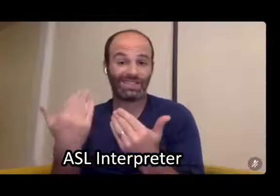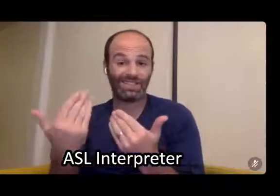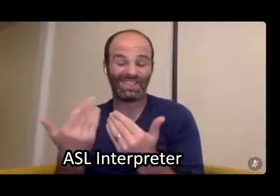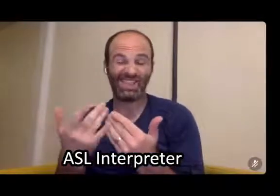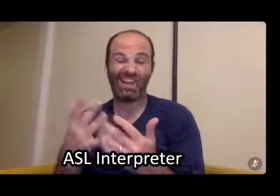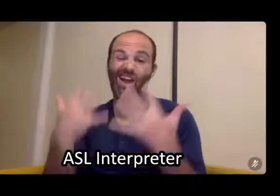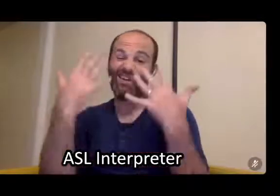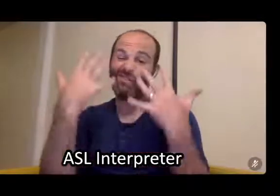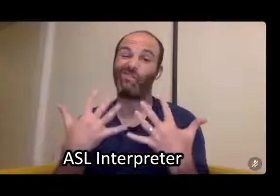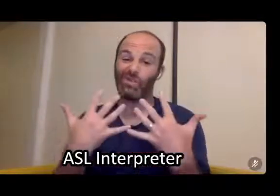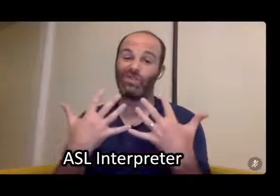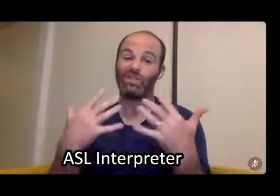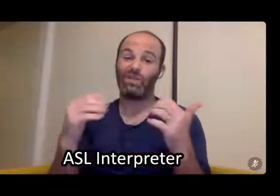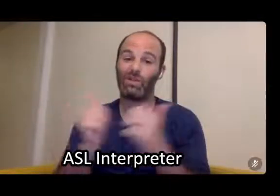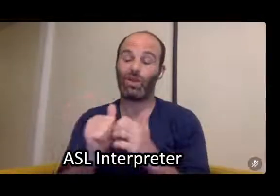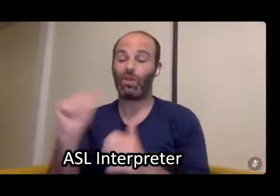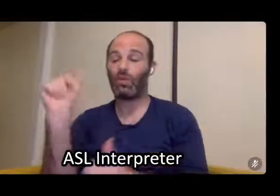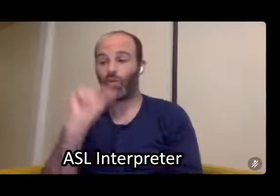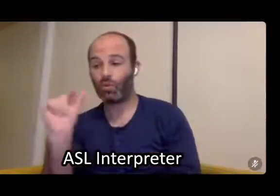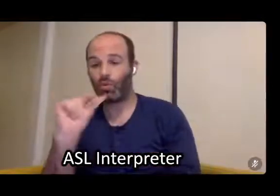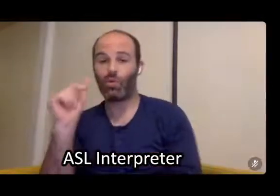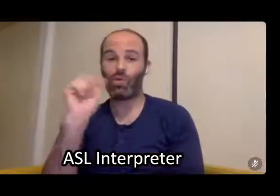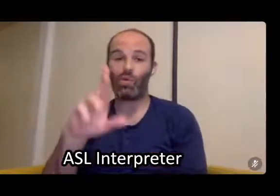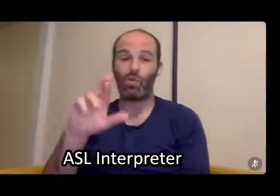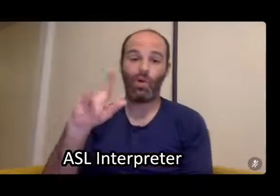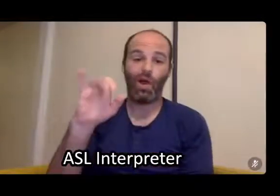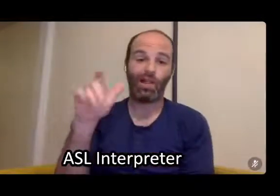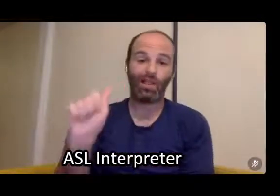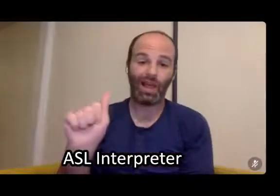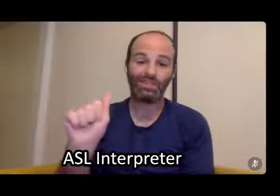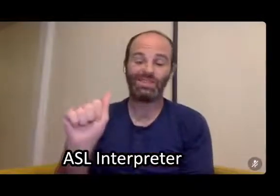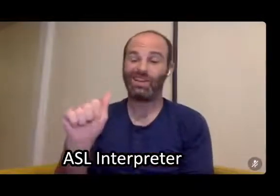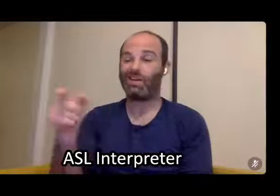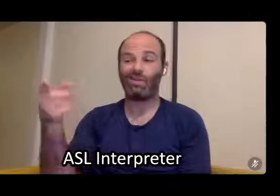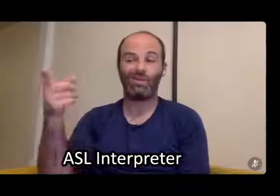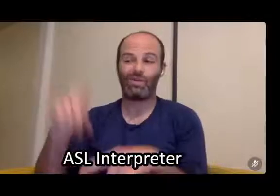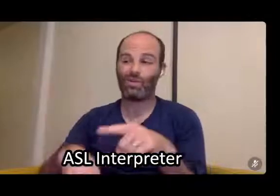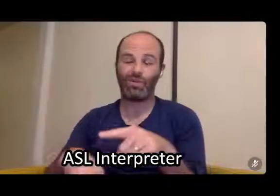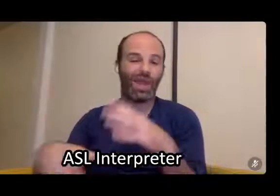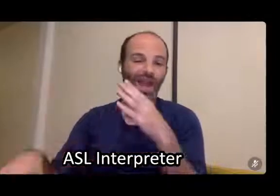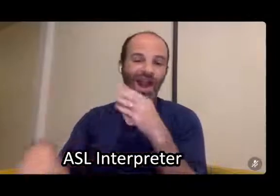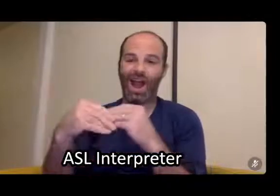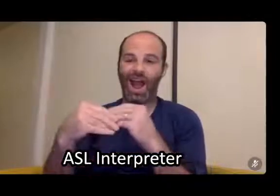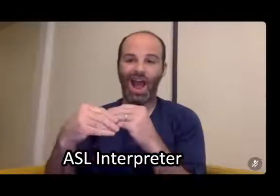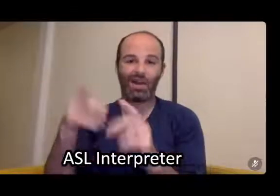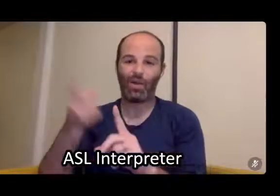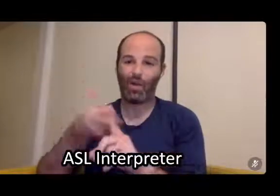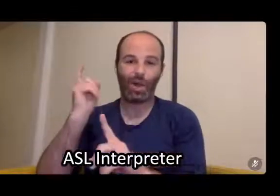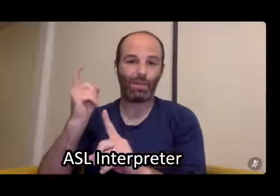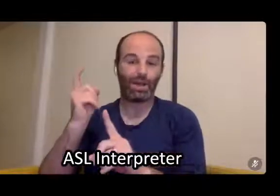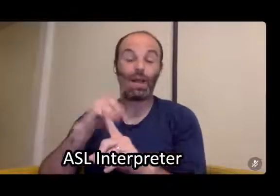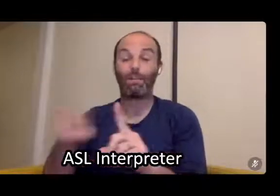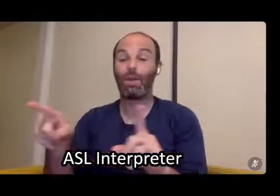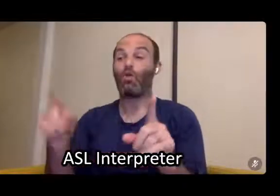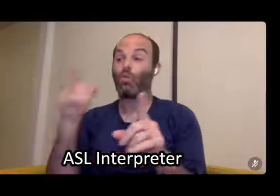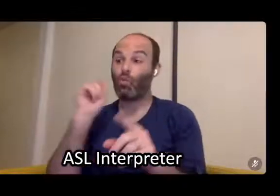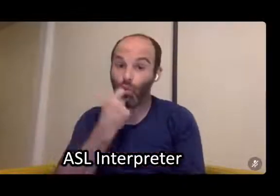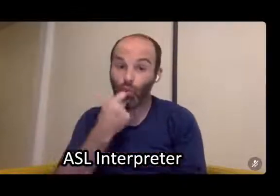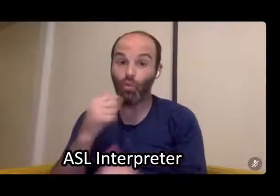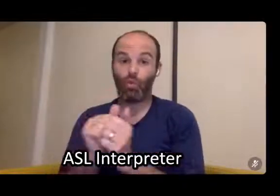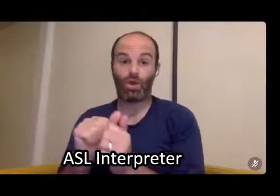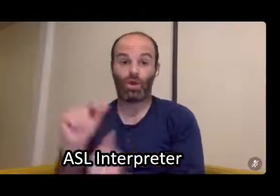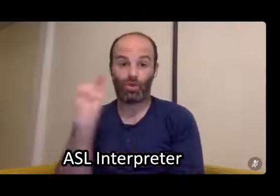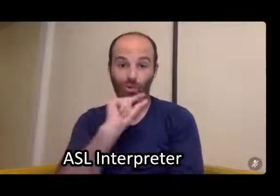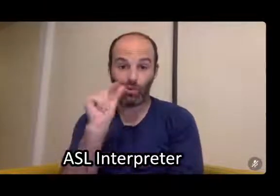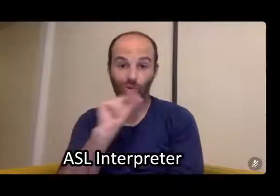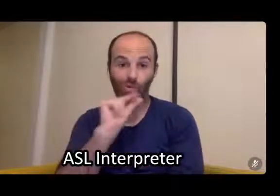add numbers to the dice. You have to manually do it afterwards. But the cool thing you can do with Google that's very simple is that you